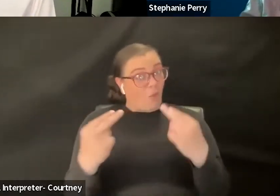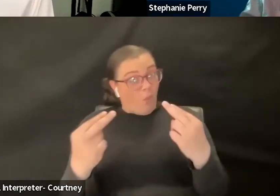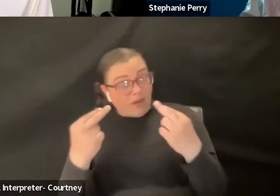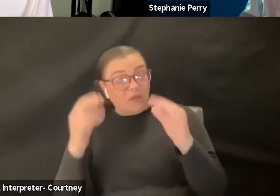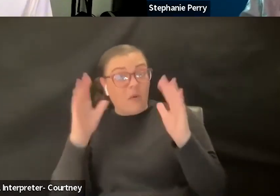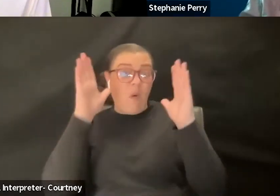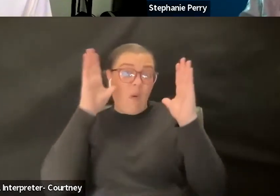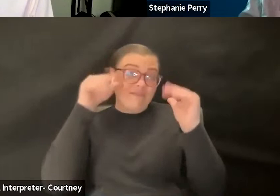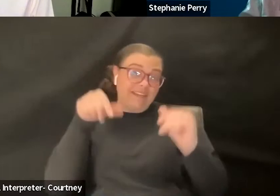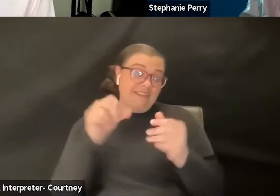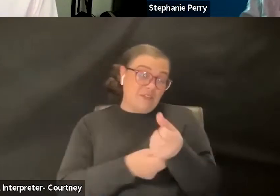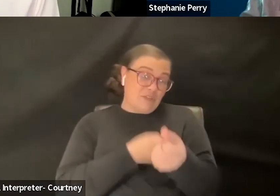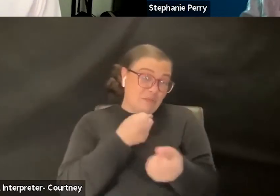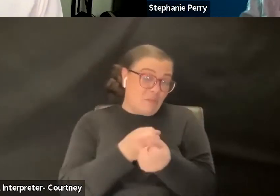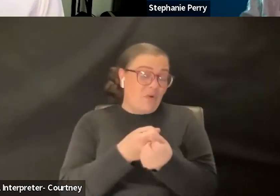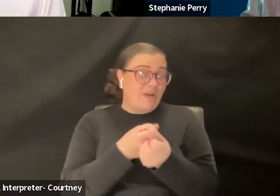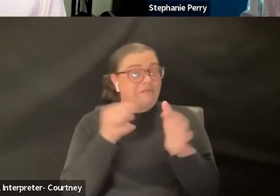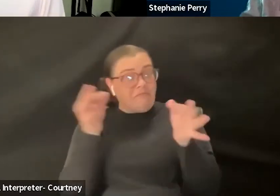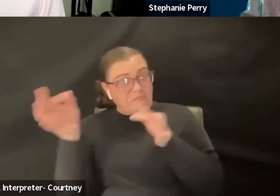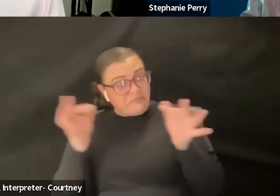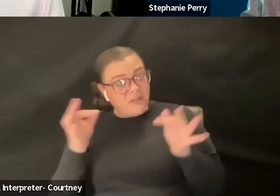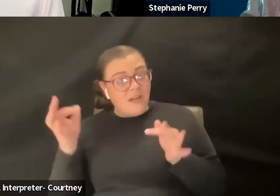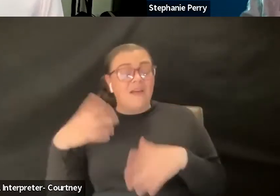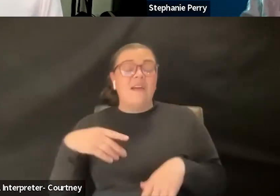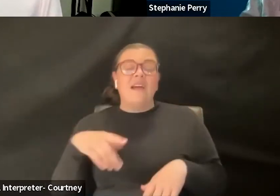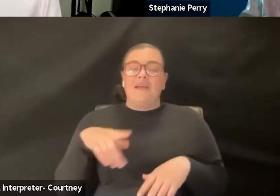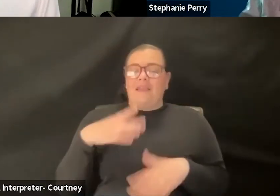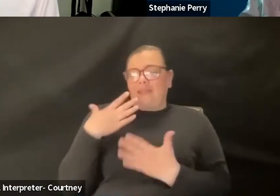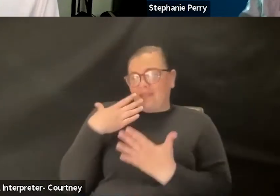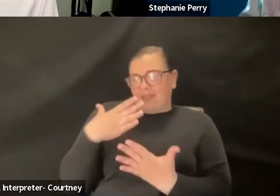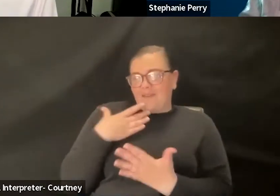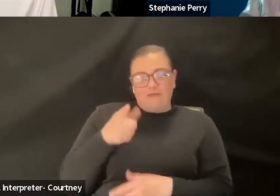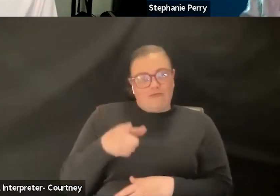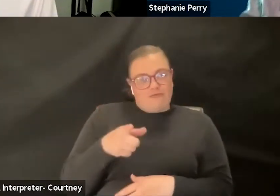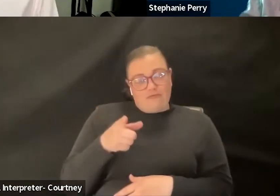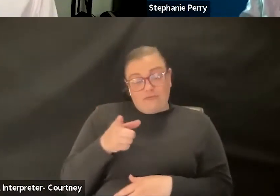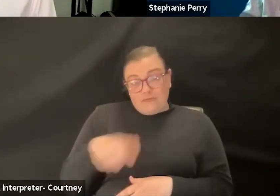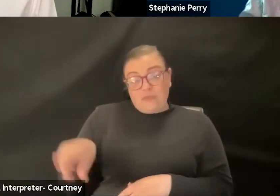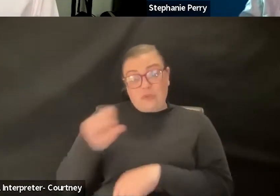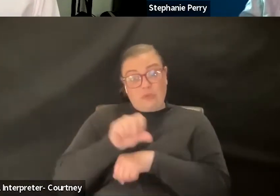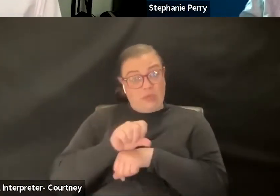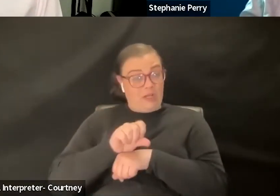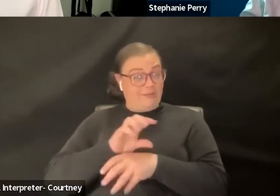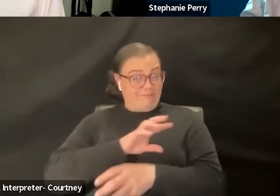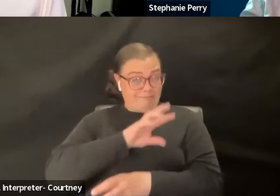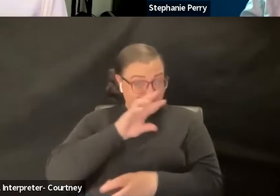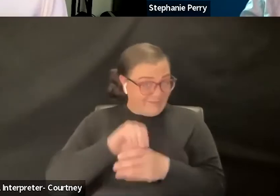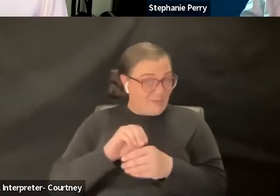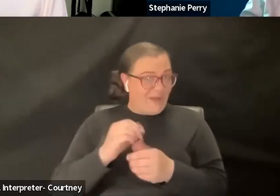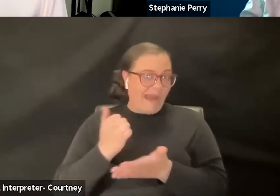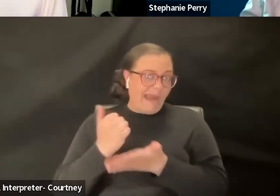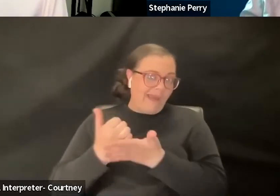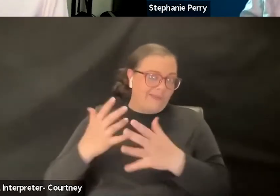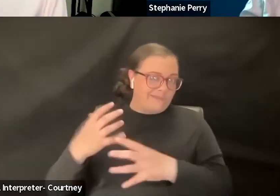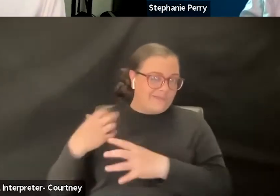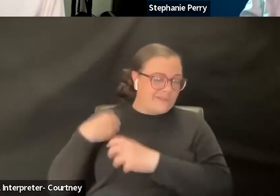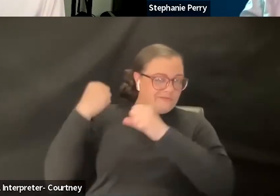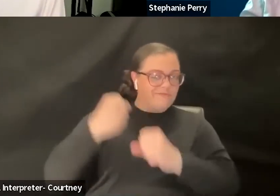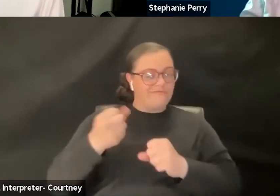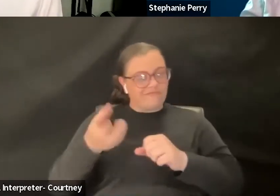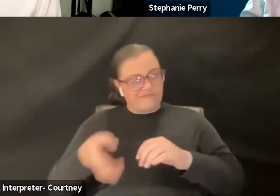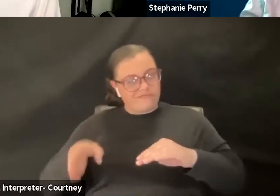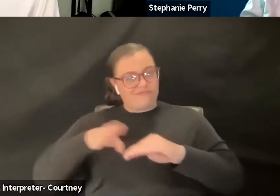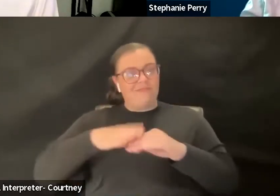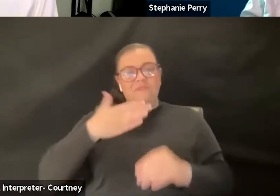for the work that you do to make our union better, and certainly, the films and television